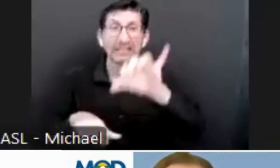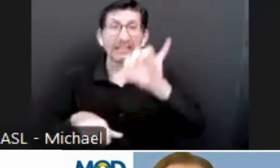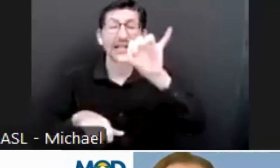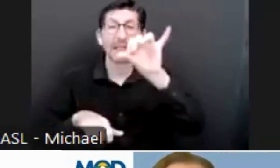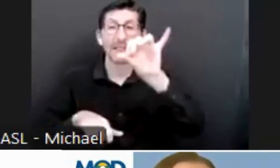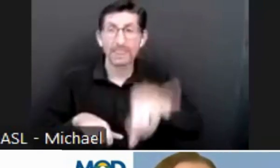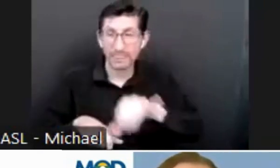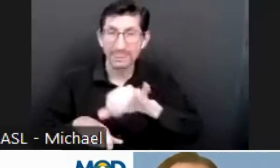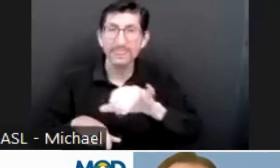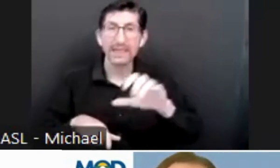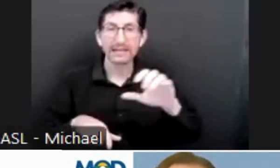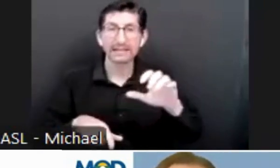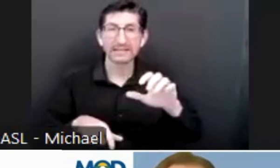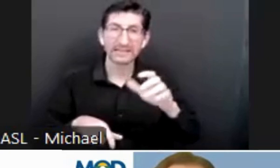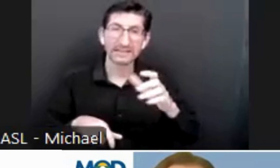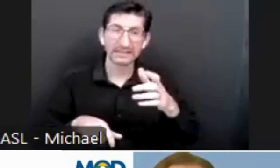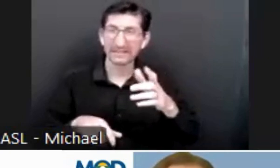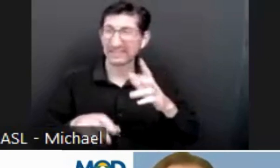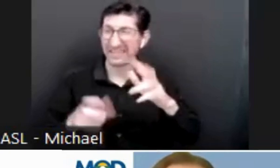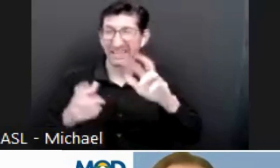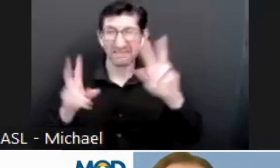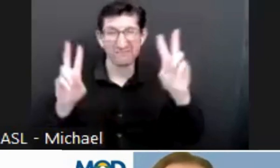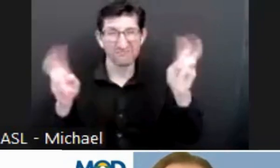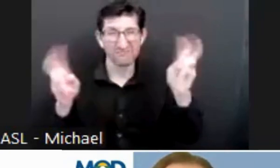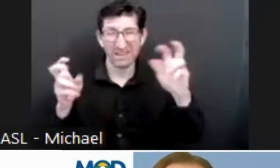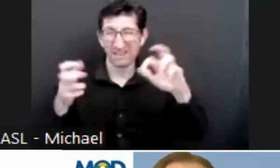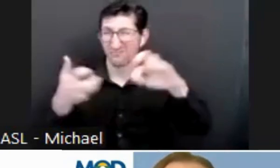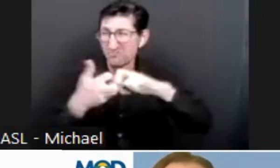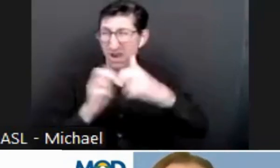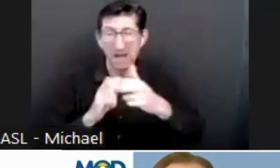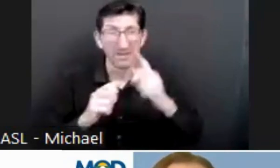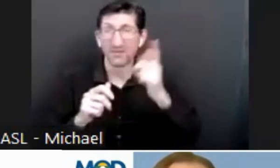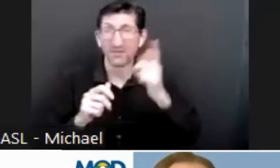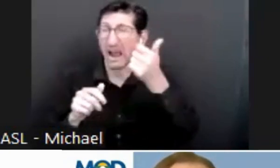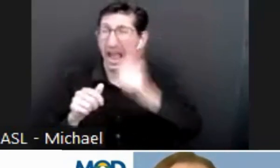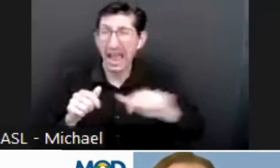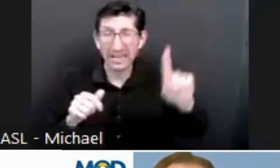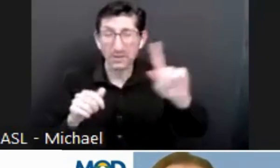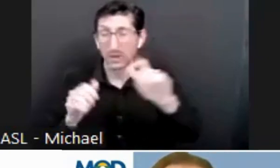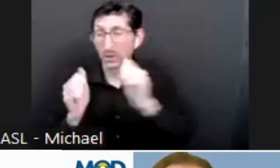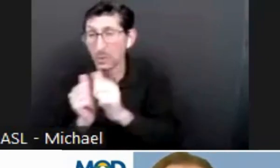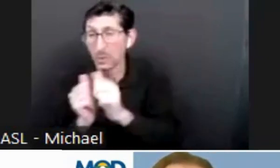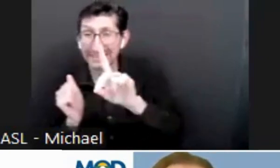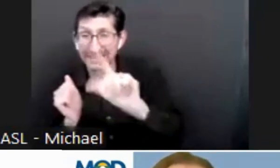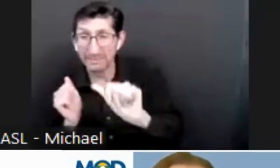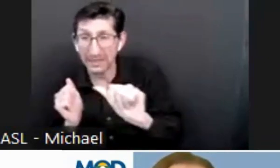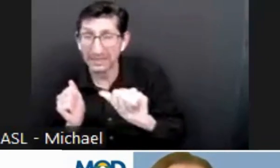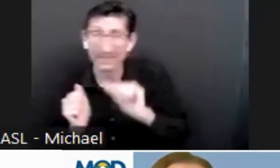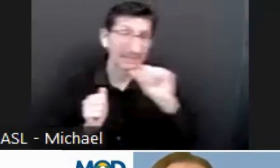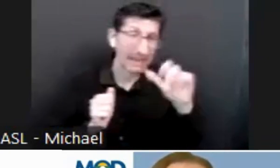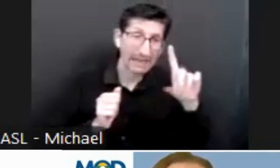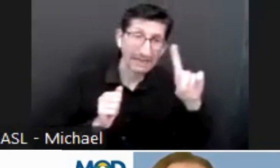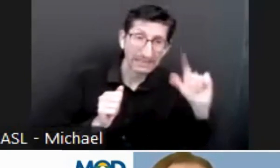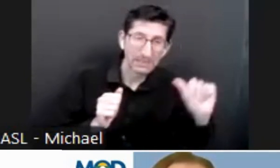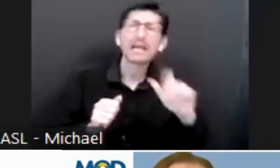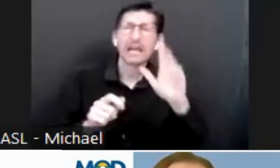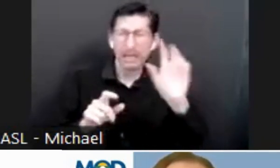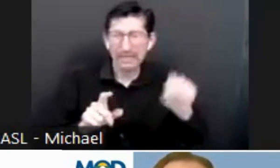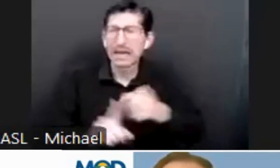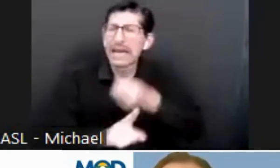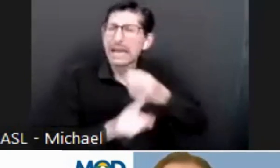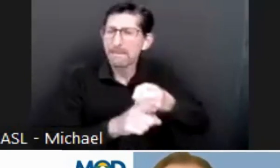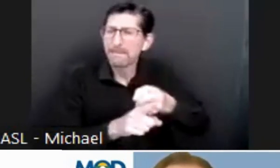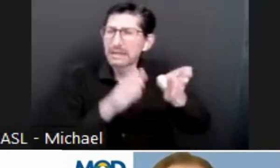an issue no matter if somebody has a disability or not, even though it does seem to impact Shreyas a little bit differently due to his